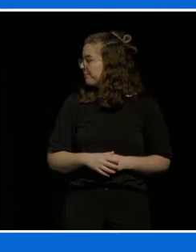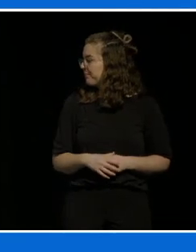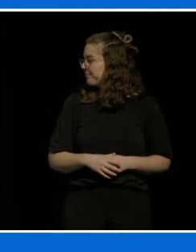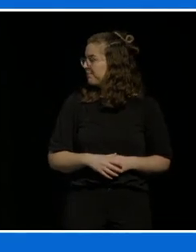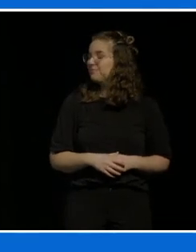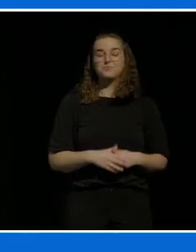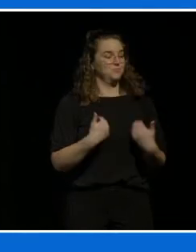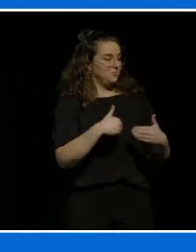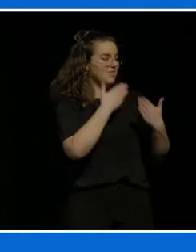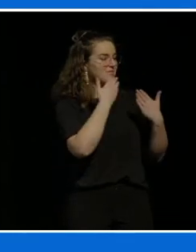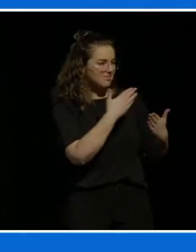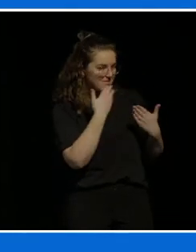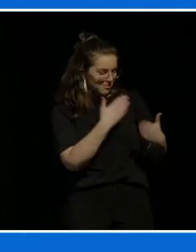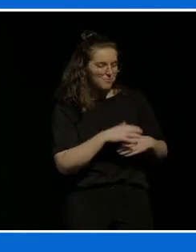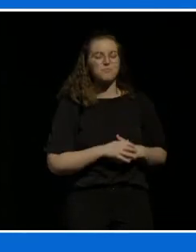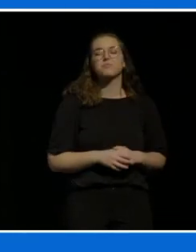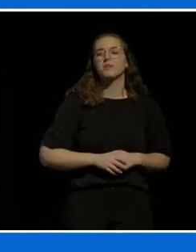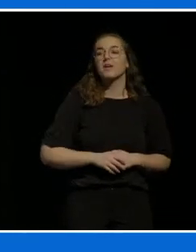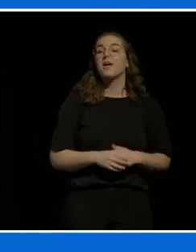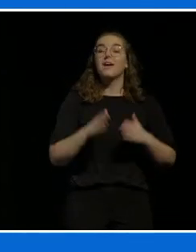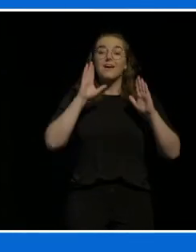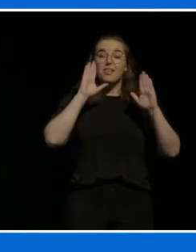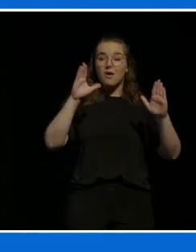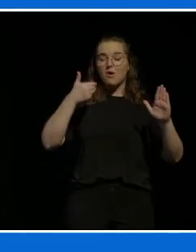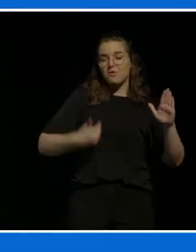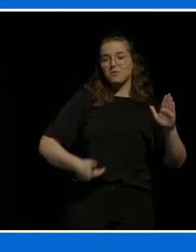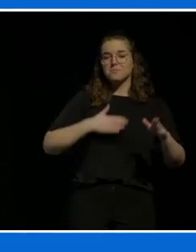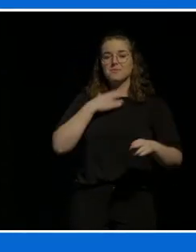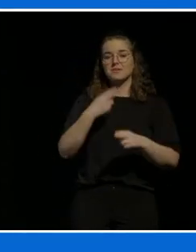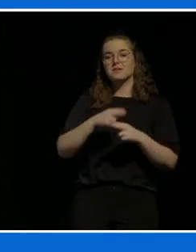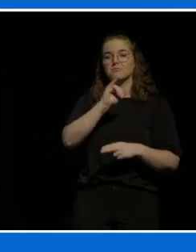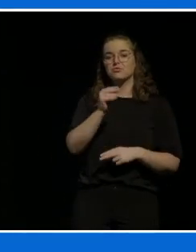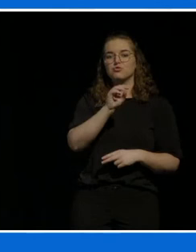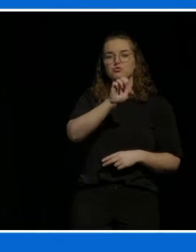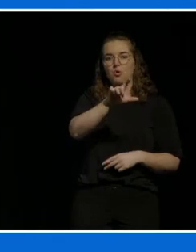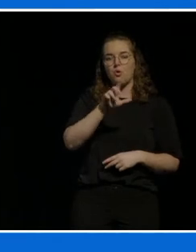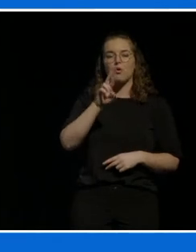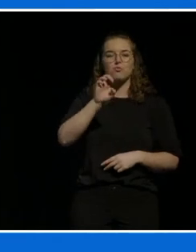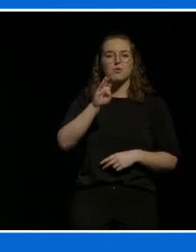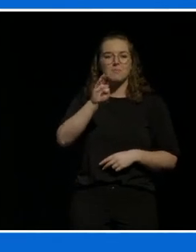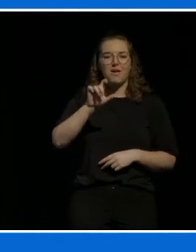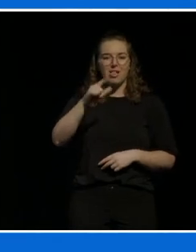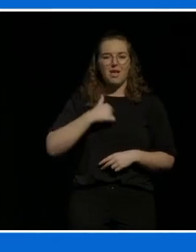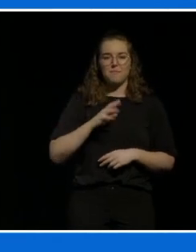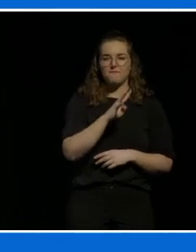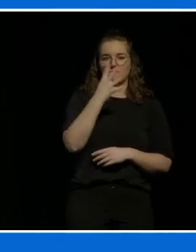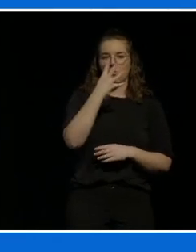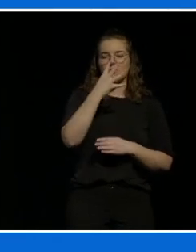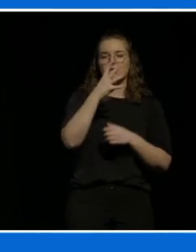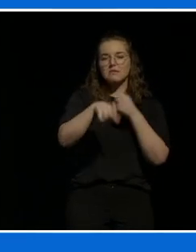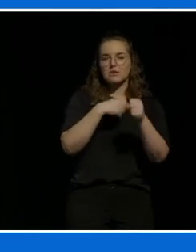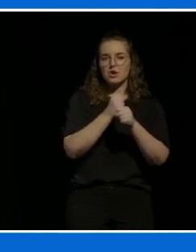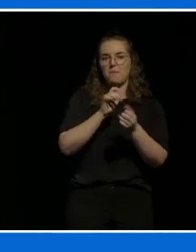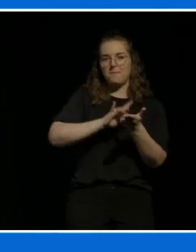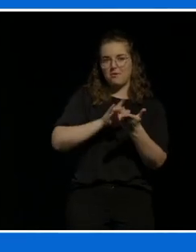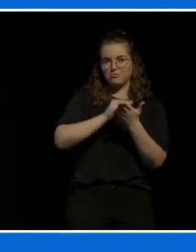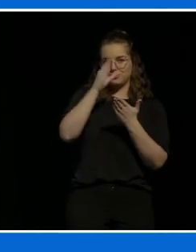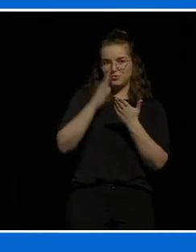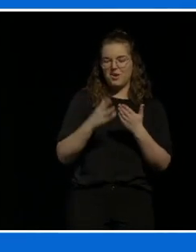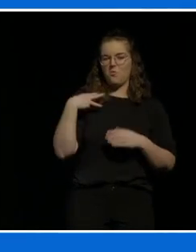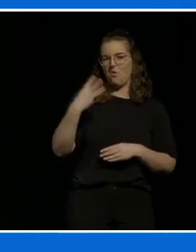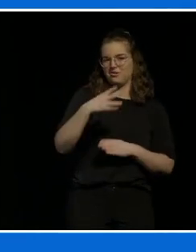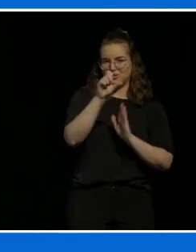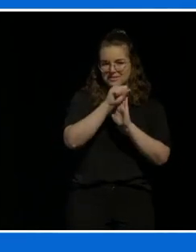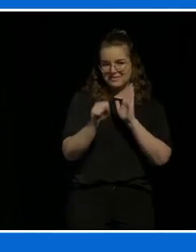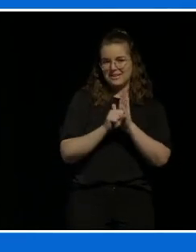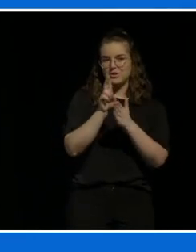That's incredible. Thank you for all you do. Hey, everyone. My name is Joel Burvell. I'm a fourth-year medical student at Washington State University, but I'm currently doing a research here at